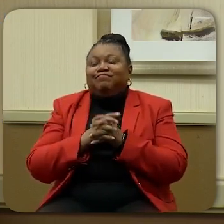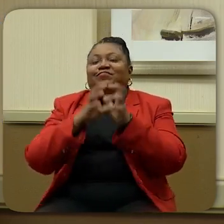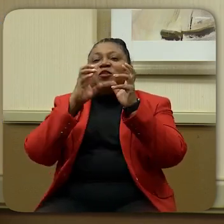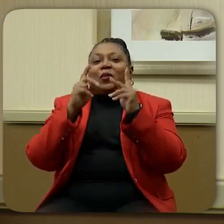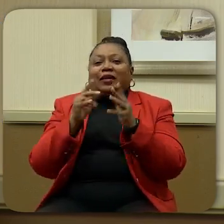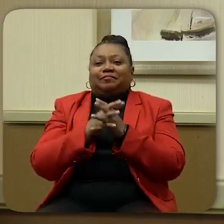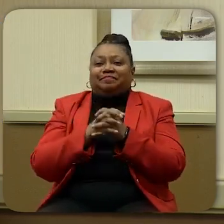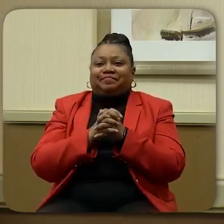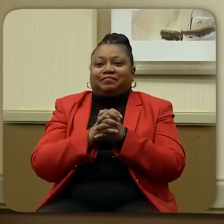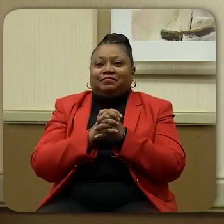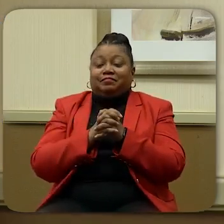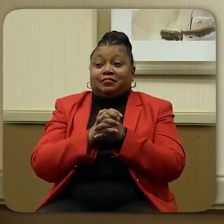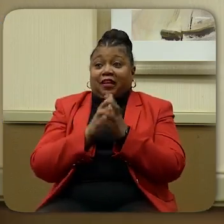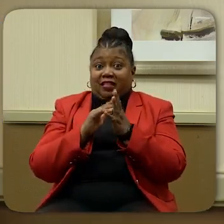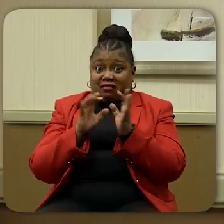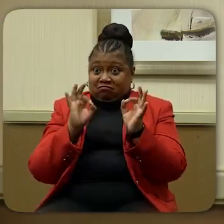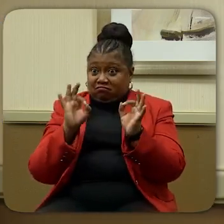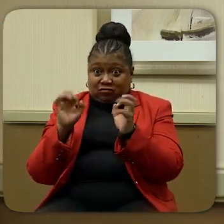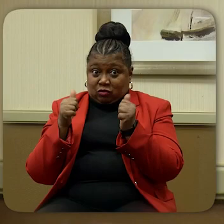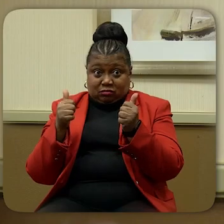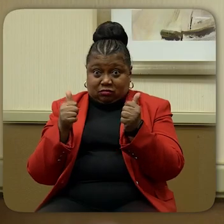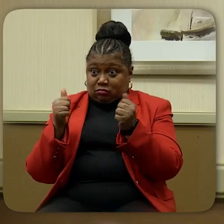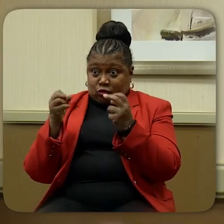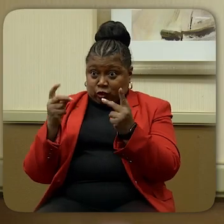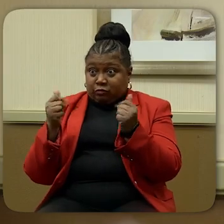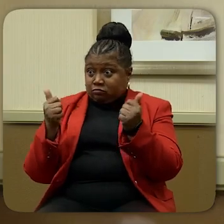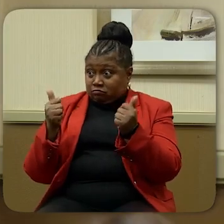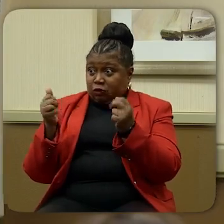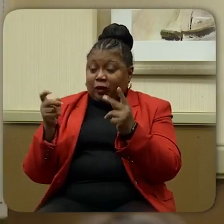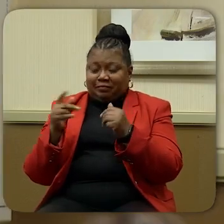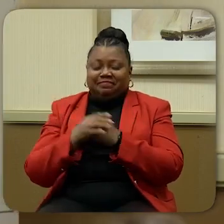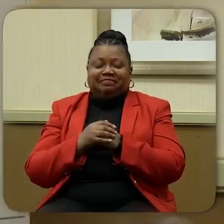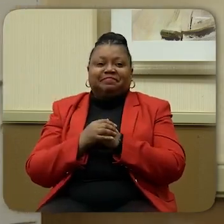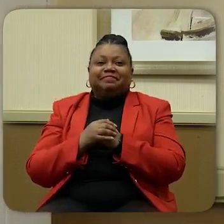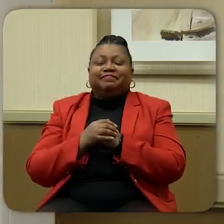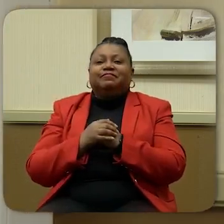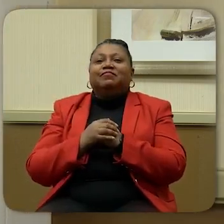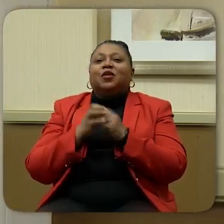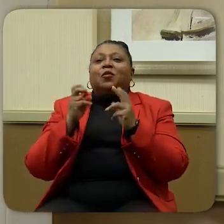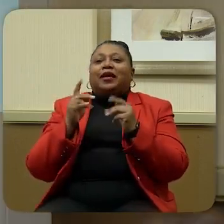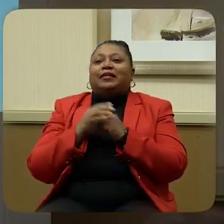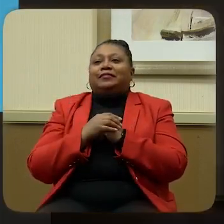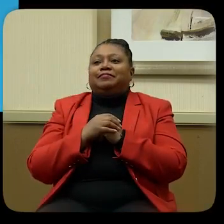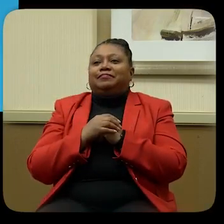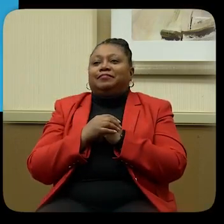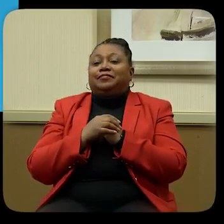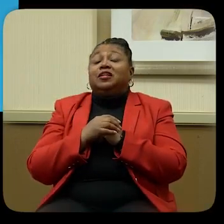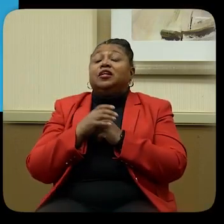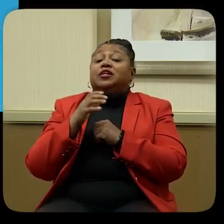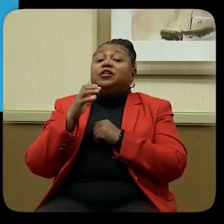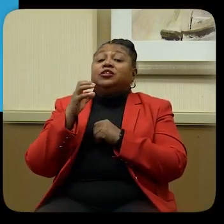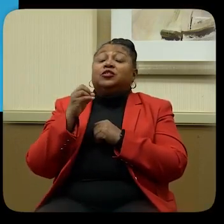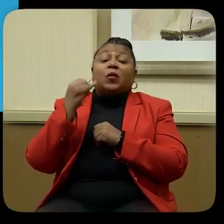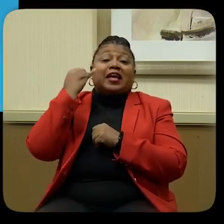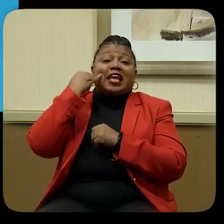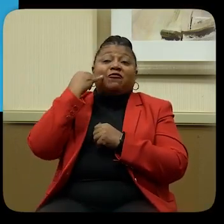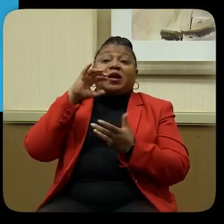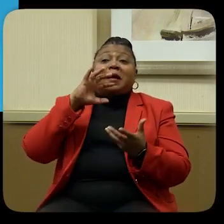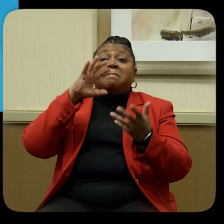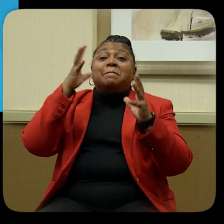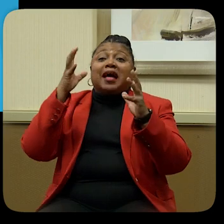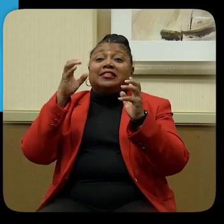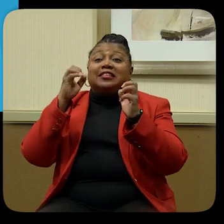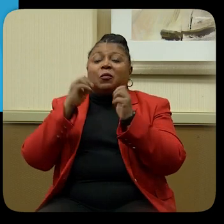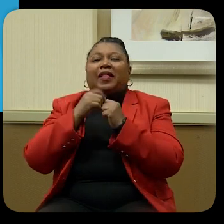Okay, does that sound good to everyone? Or okay, all right. So if we mess up